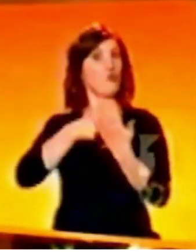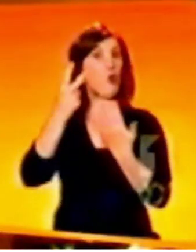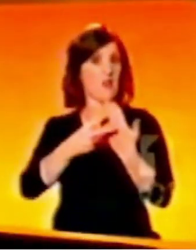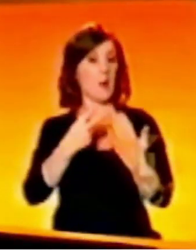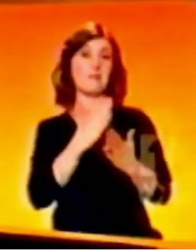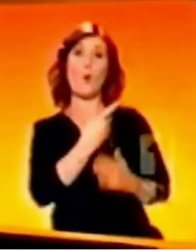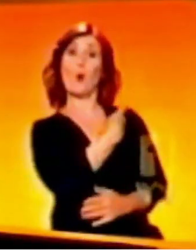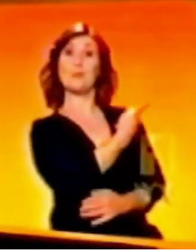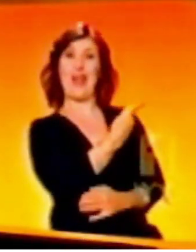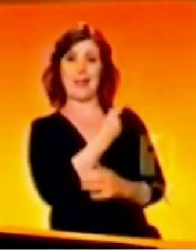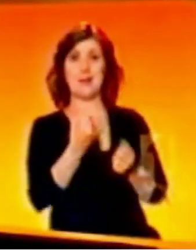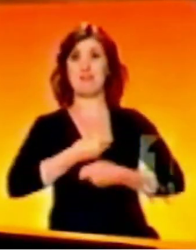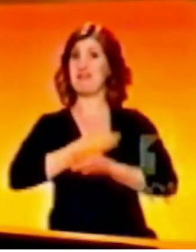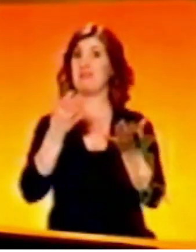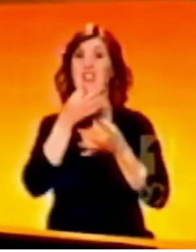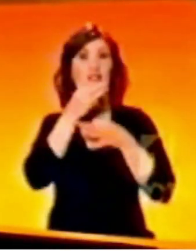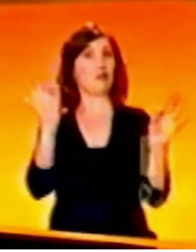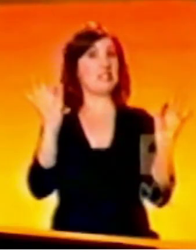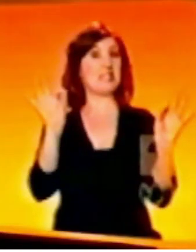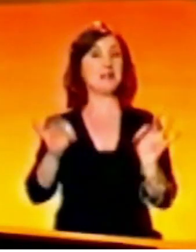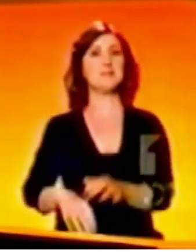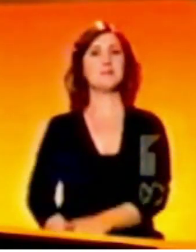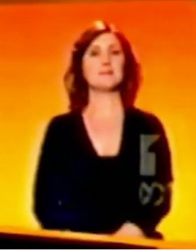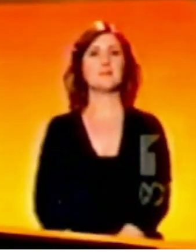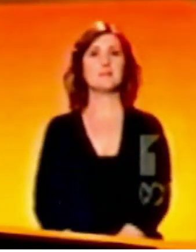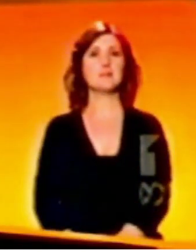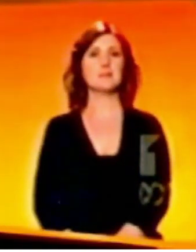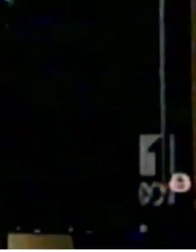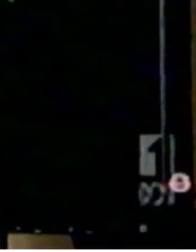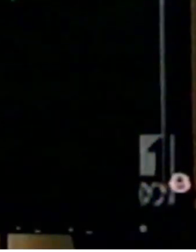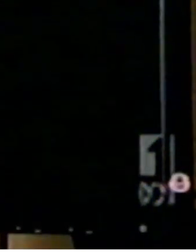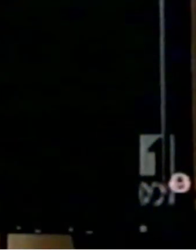program. And we worked together, making it free and available to anyone who needed it.